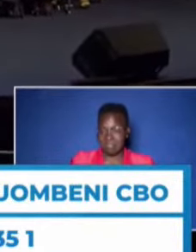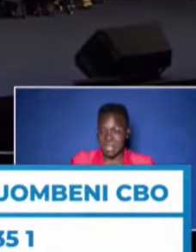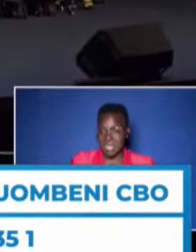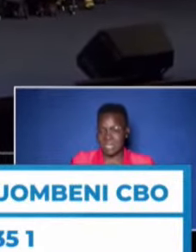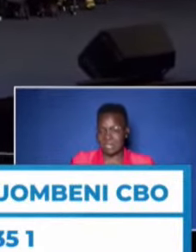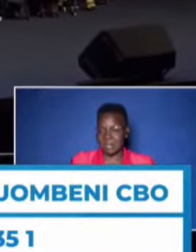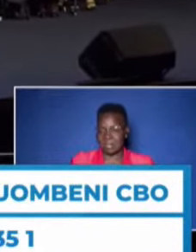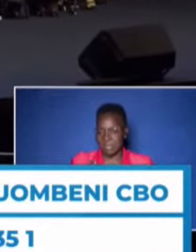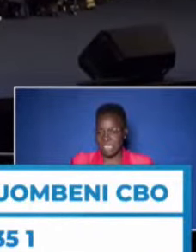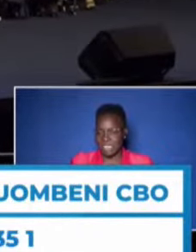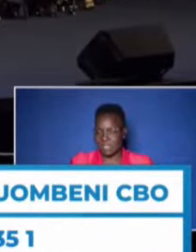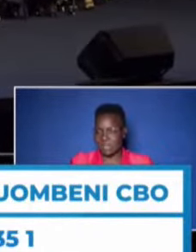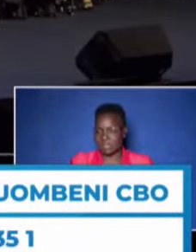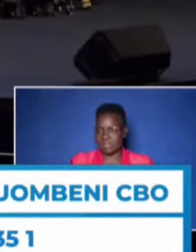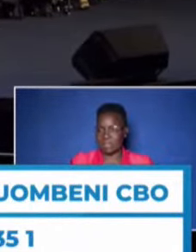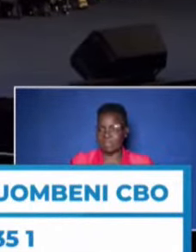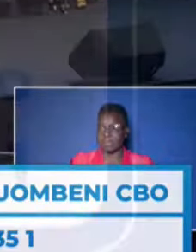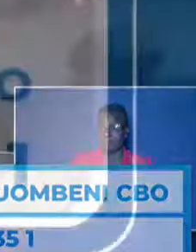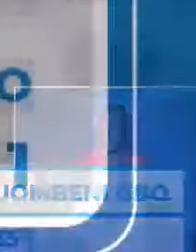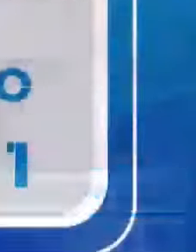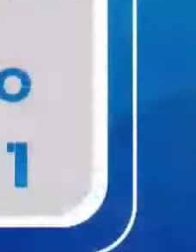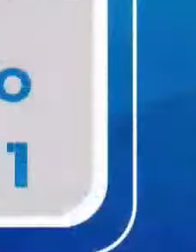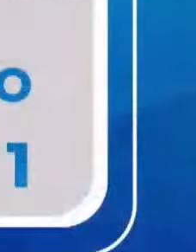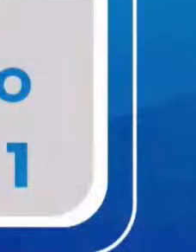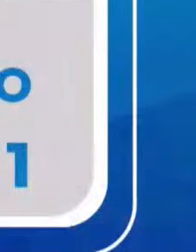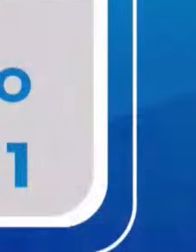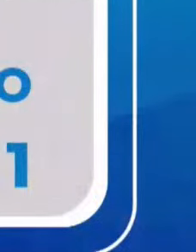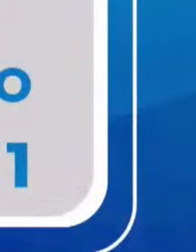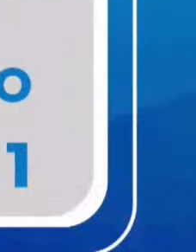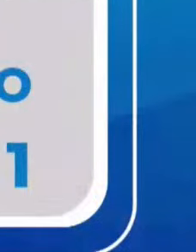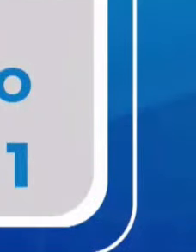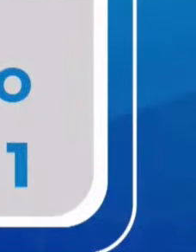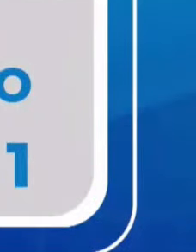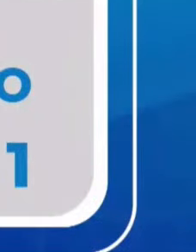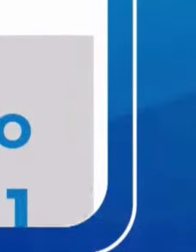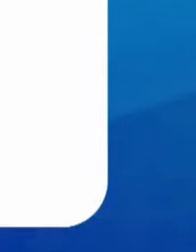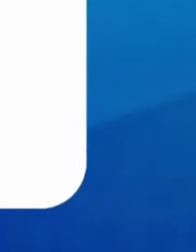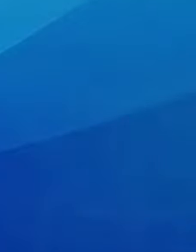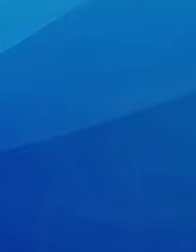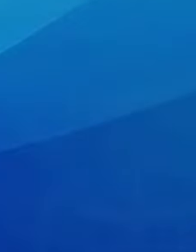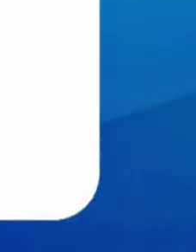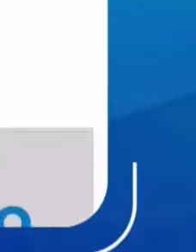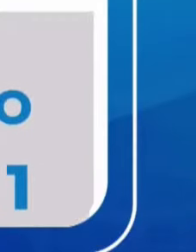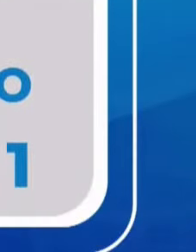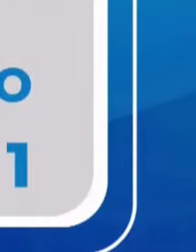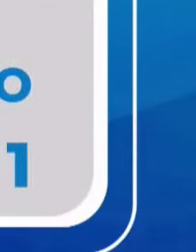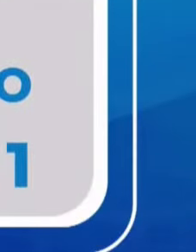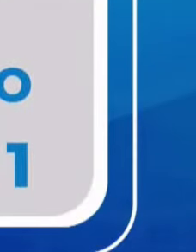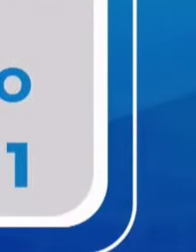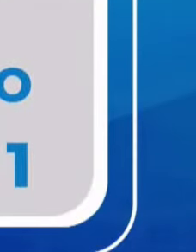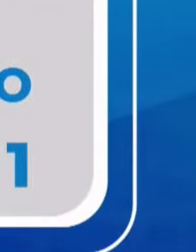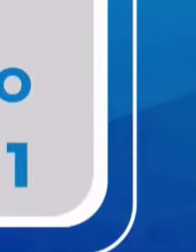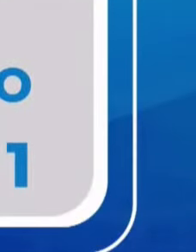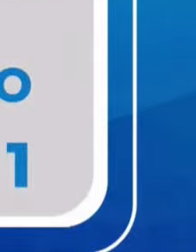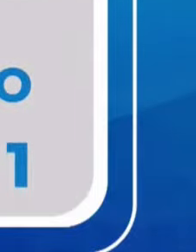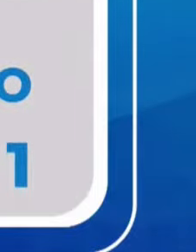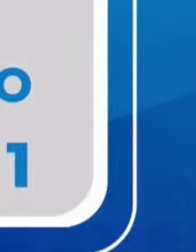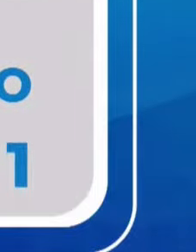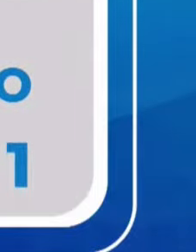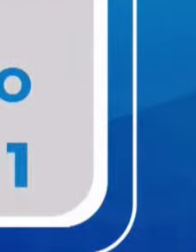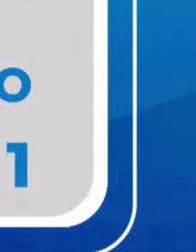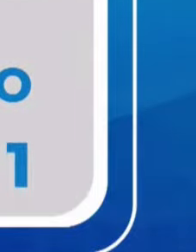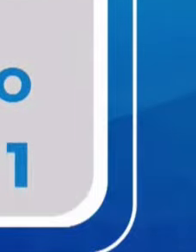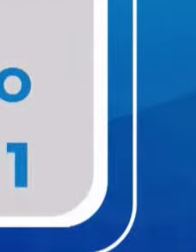million reard how many know who wave